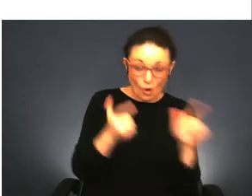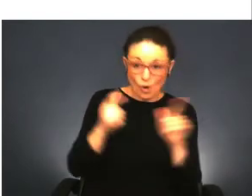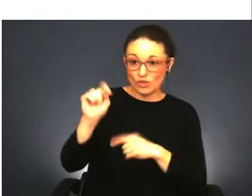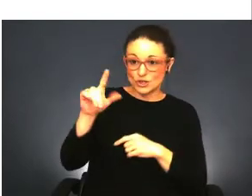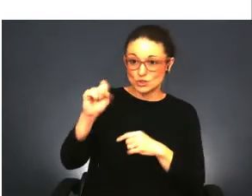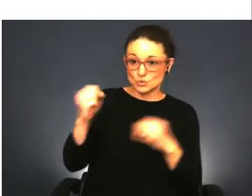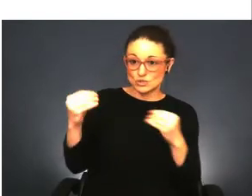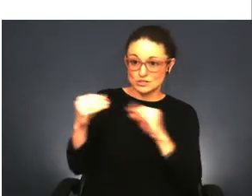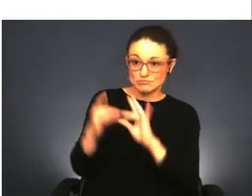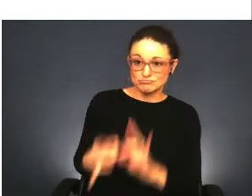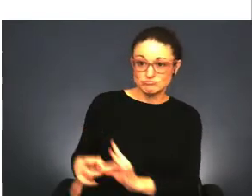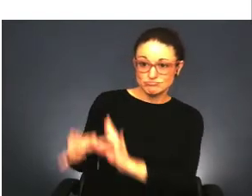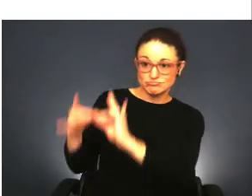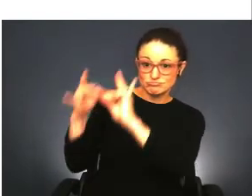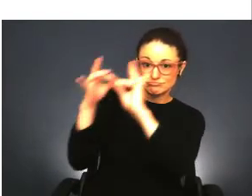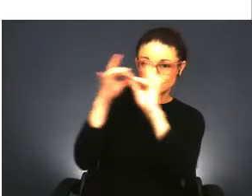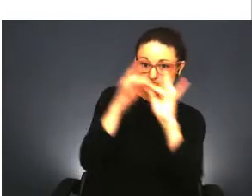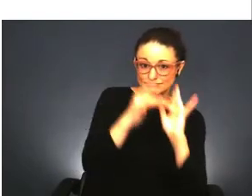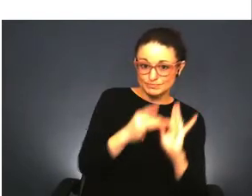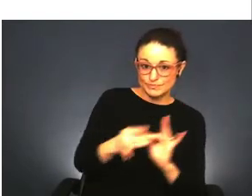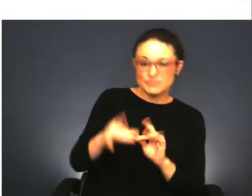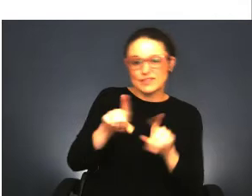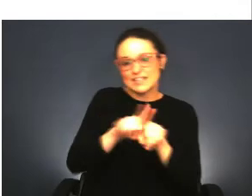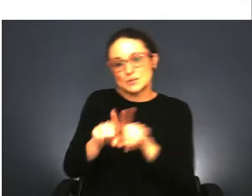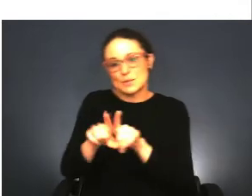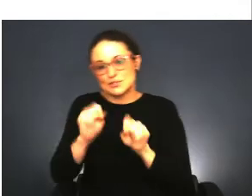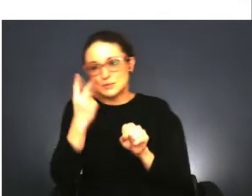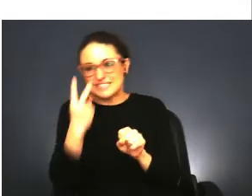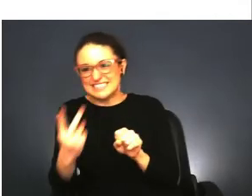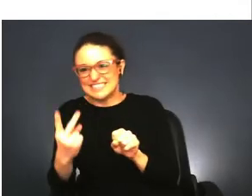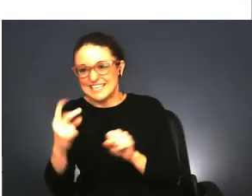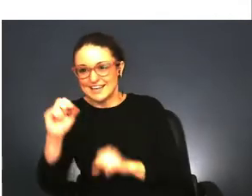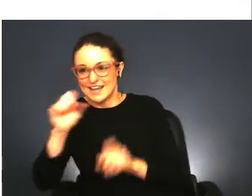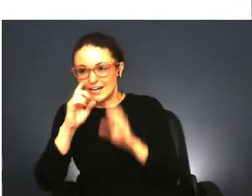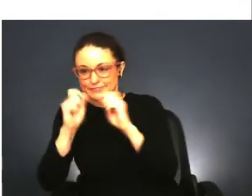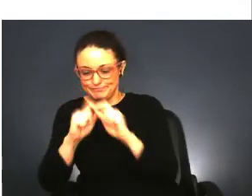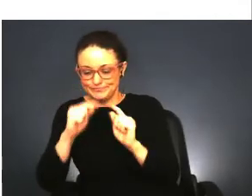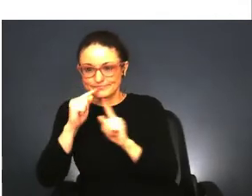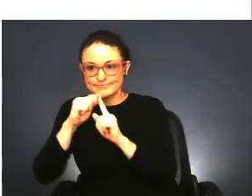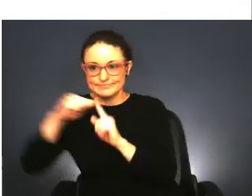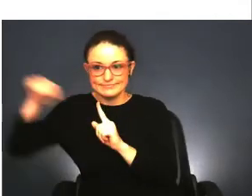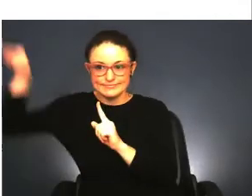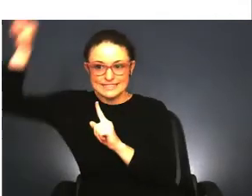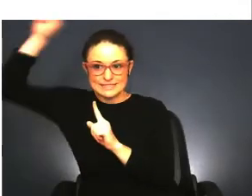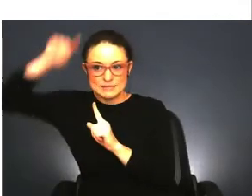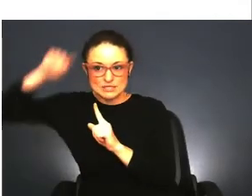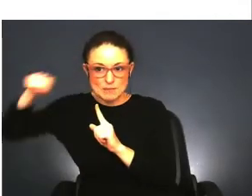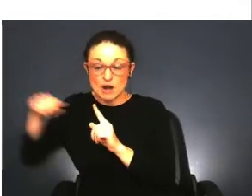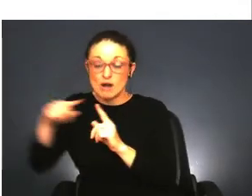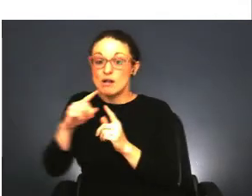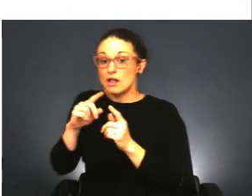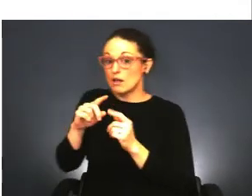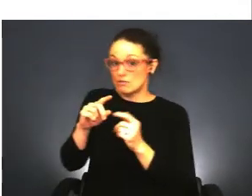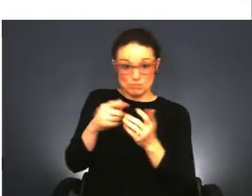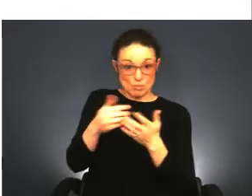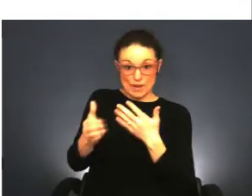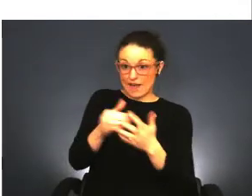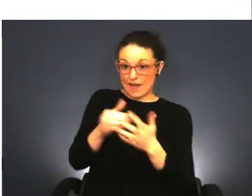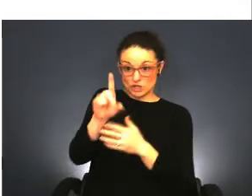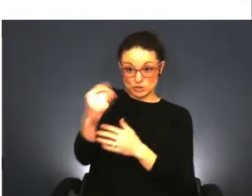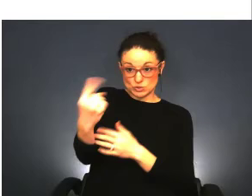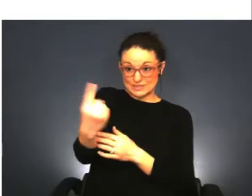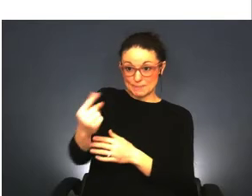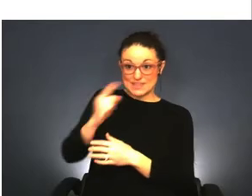a speech bubble behind everything in this image. That's because whenever you do any of these things in Canvas, Canvas is